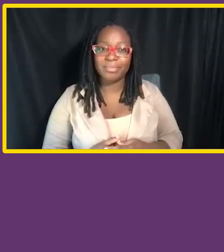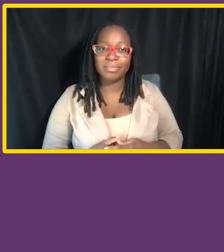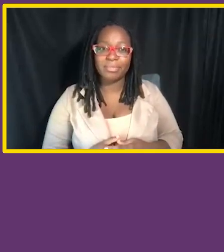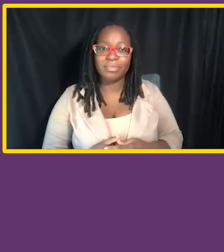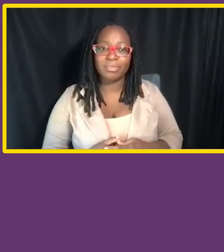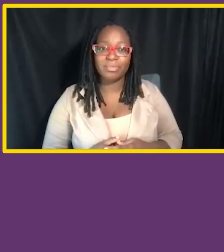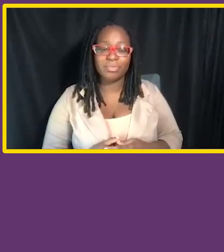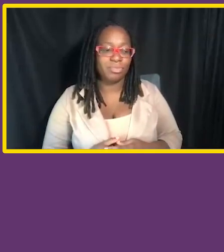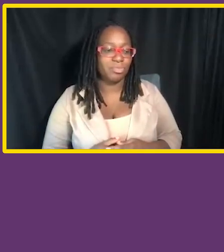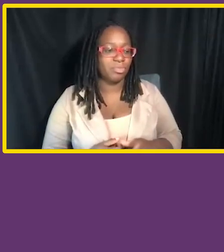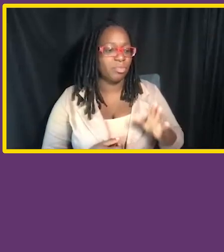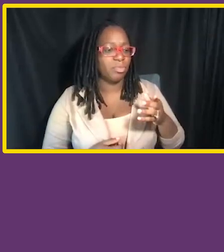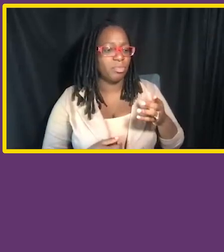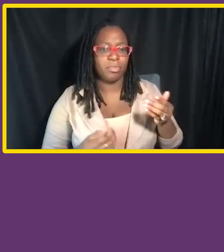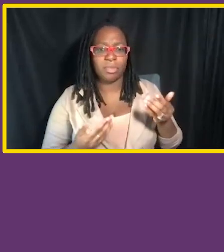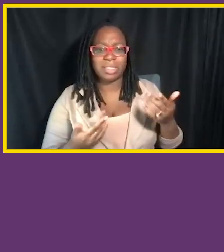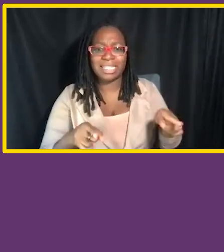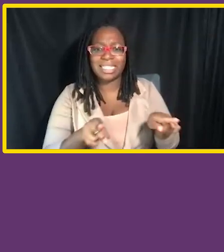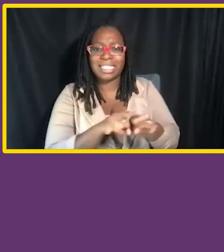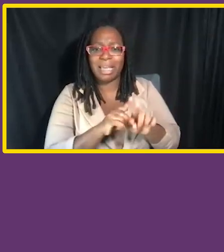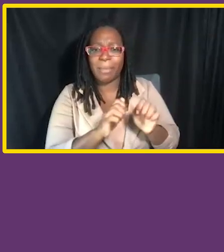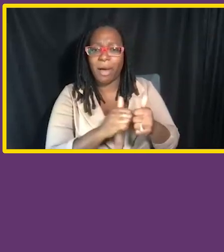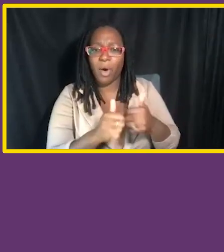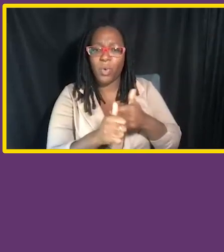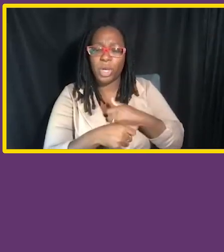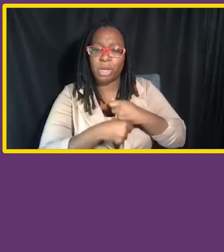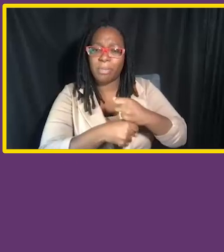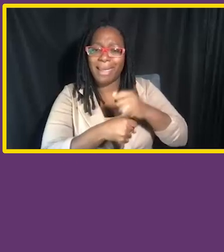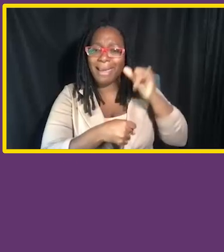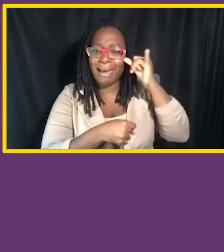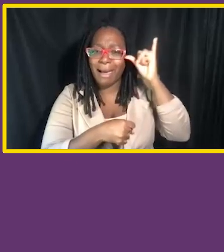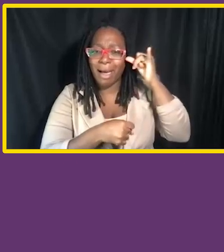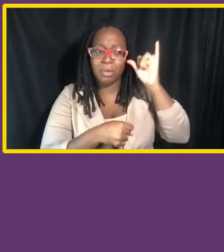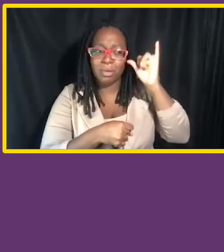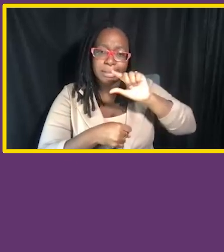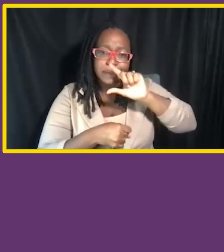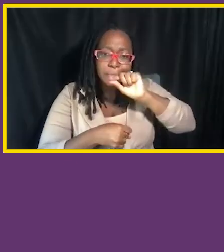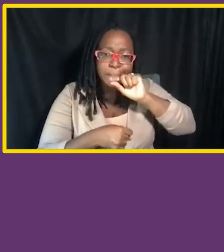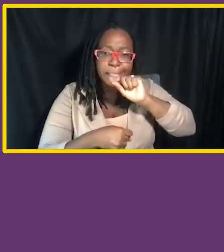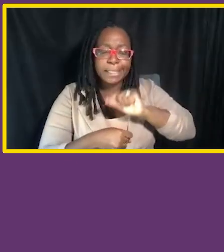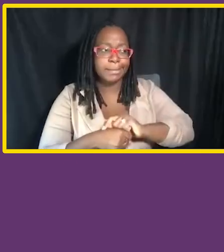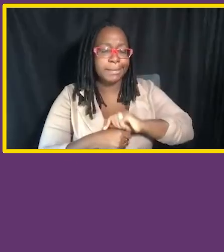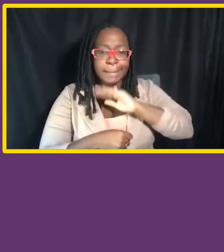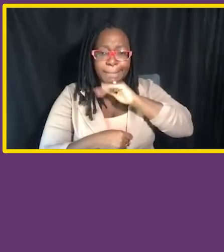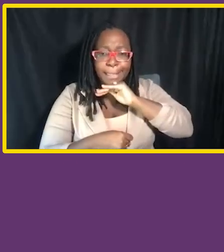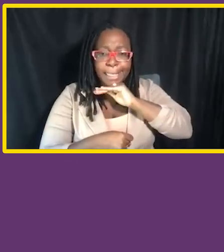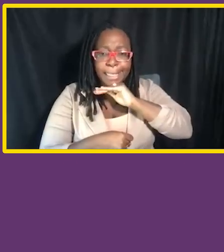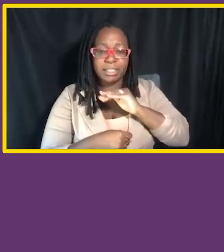we breed cows and chickens and pork and